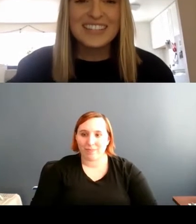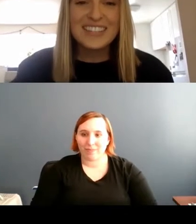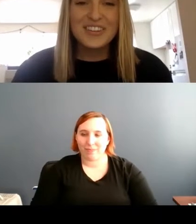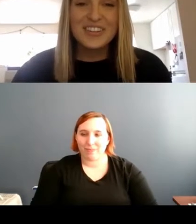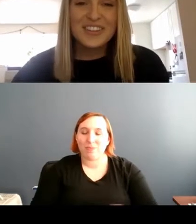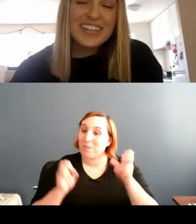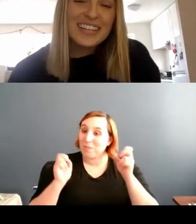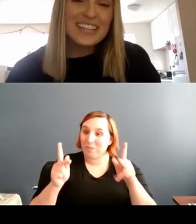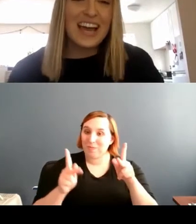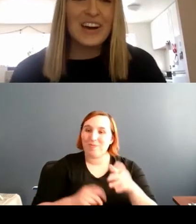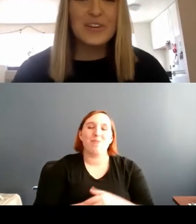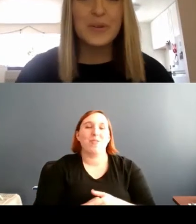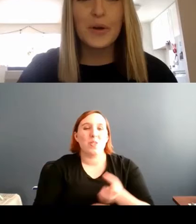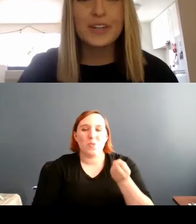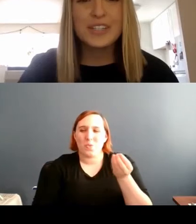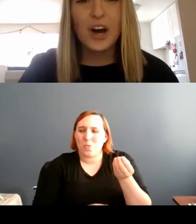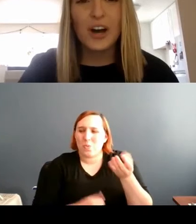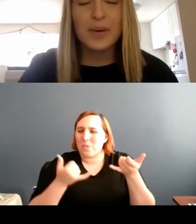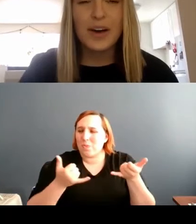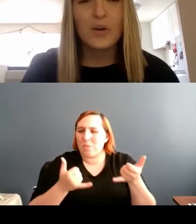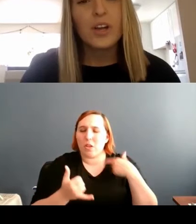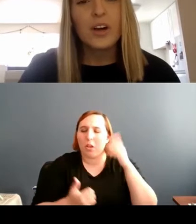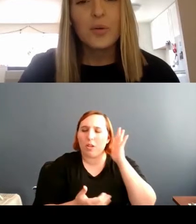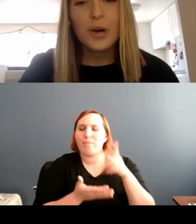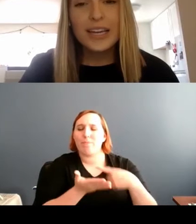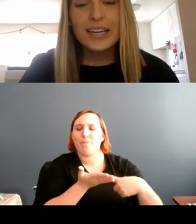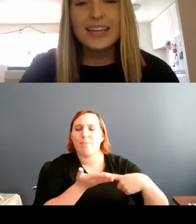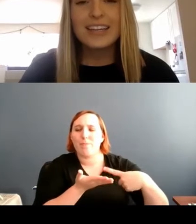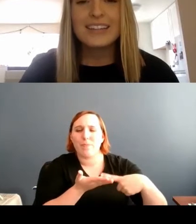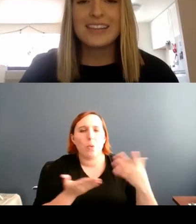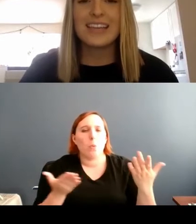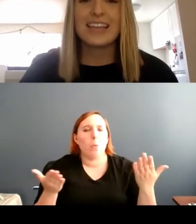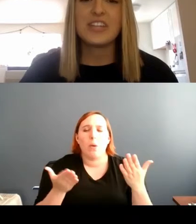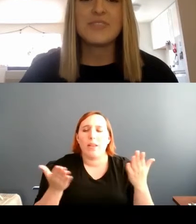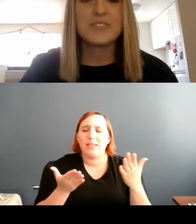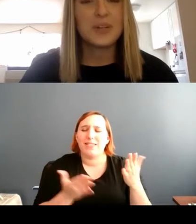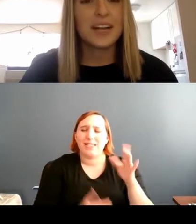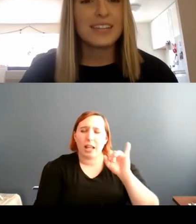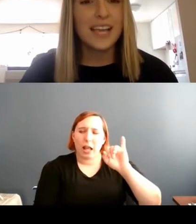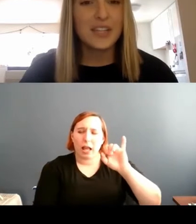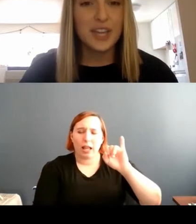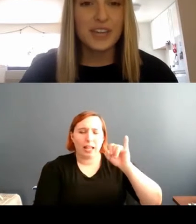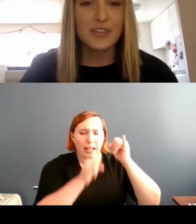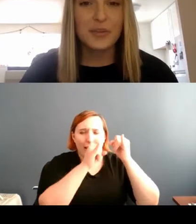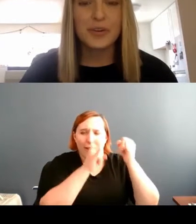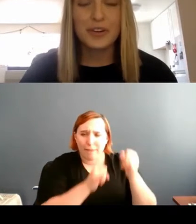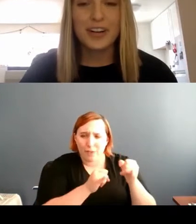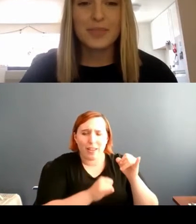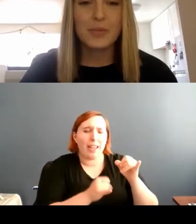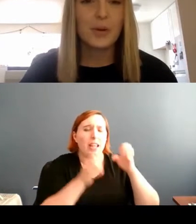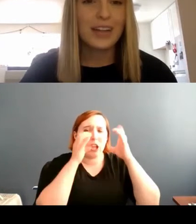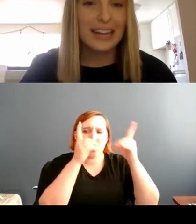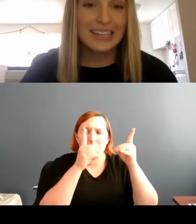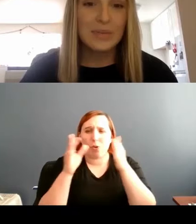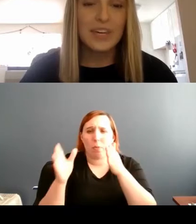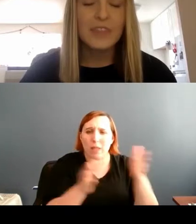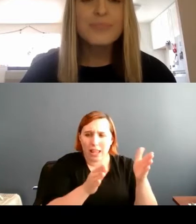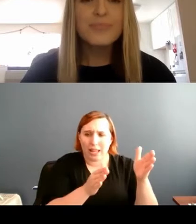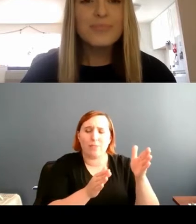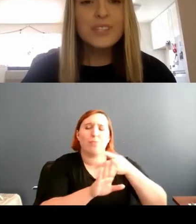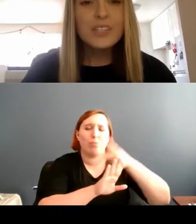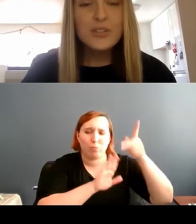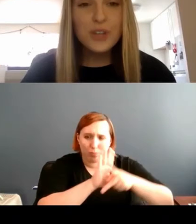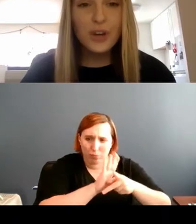All right, so now we're going to talk about what is an individualized educational program, or an